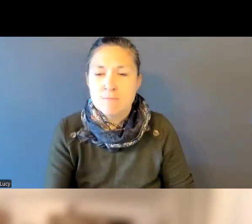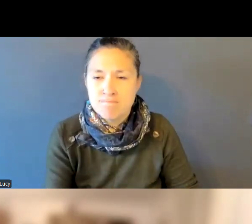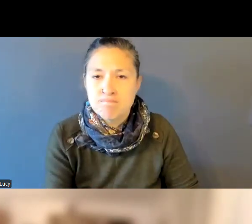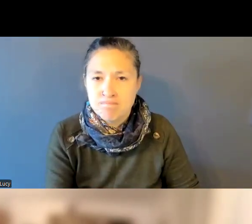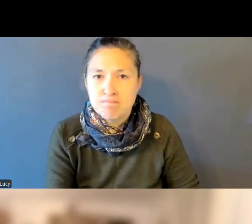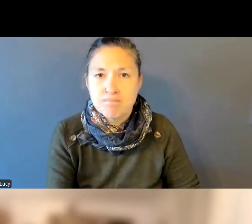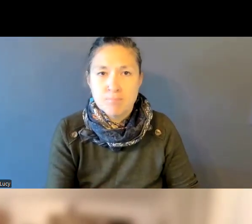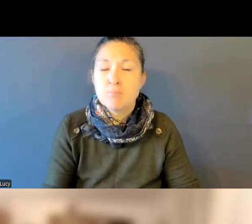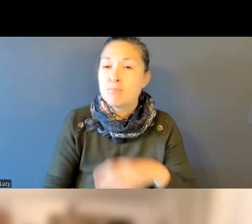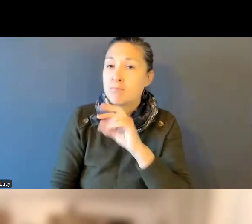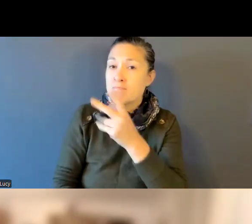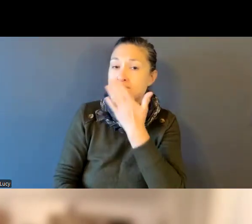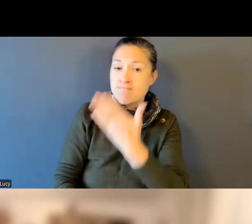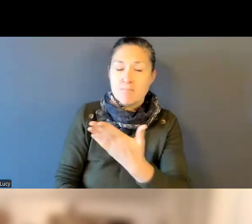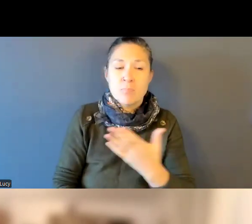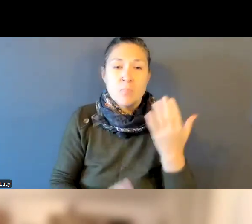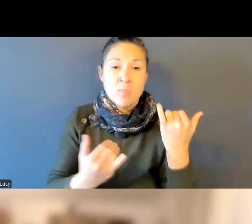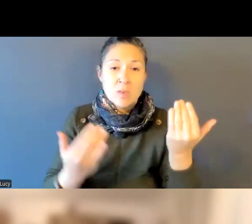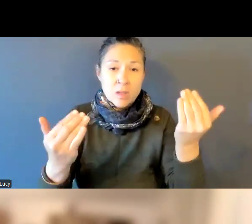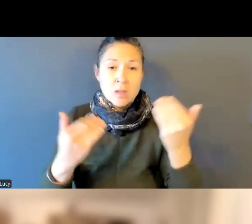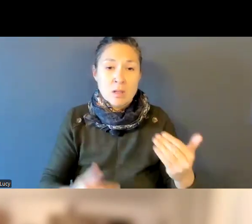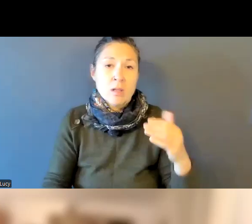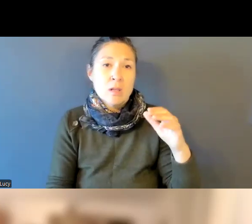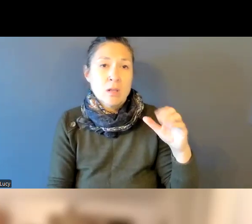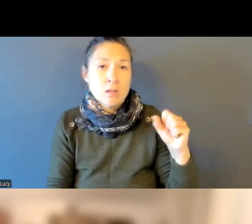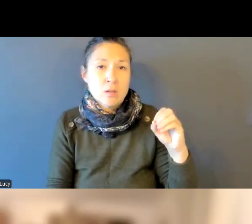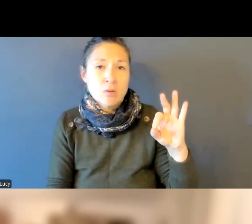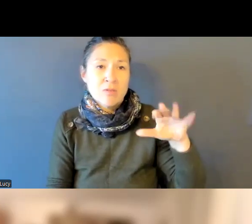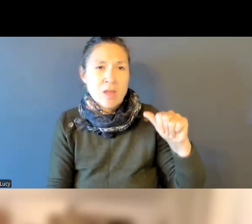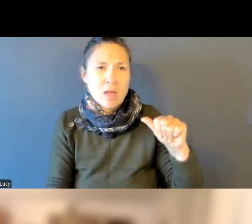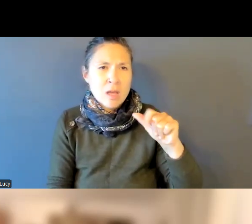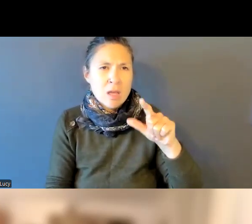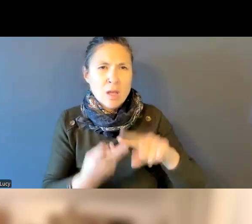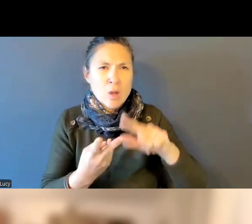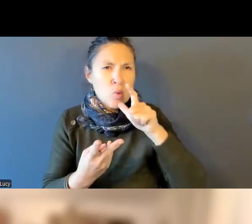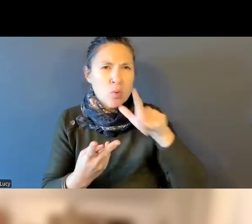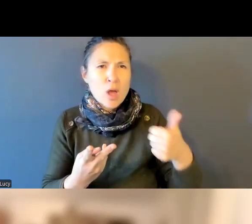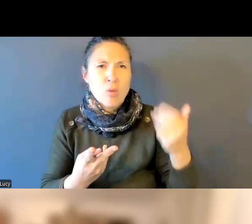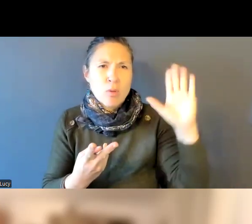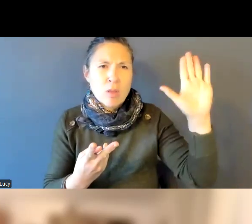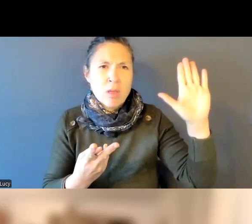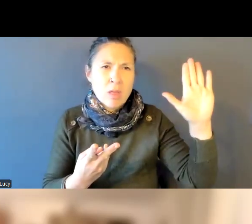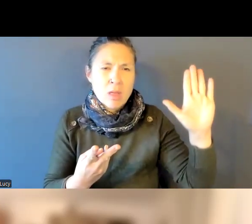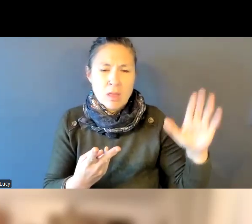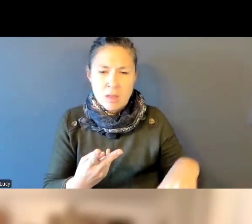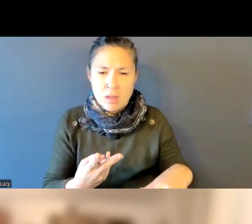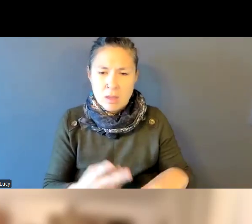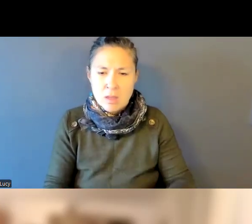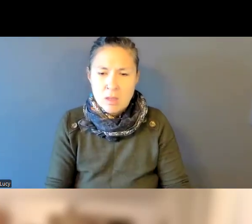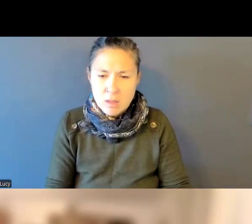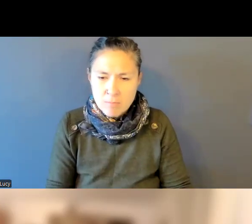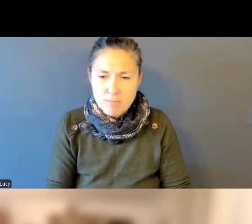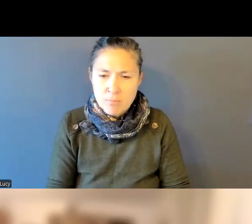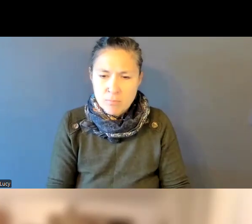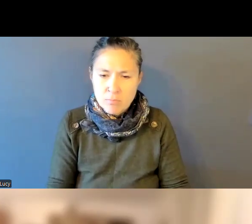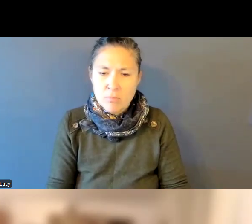Thank you. I think we have Sophia, and I can't tell who the other hand is. There's Madeline Fraser-Cook